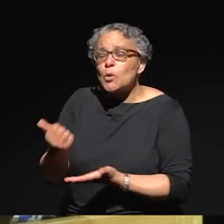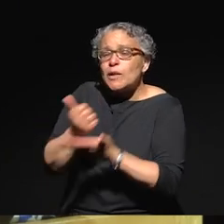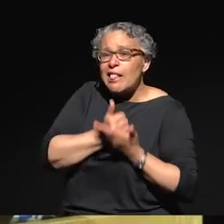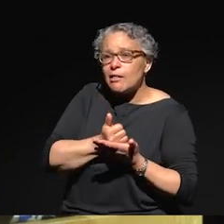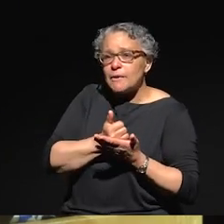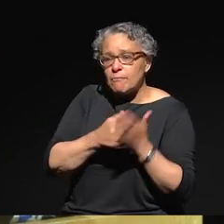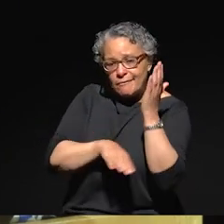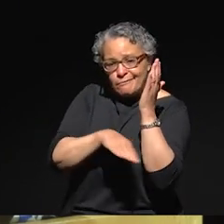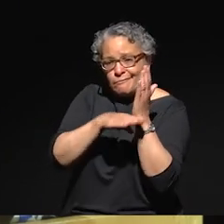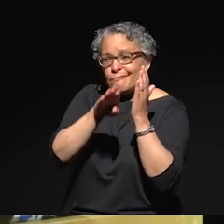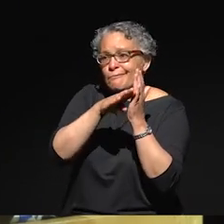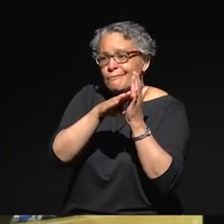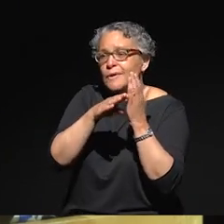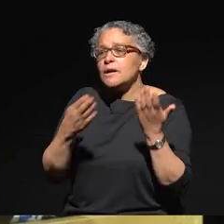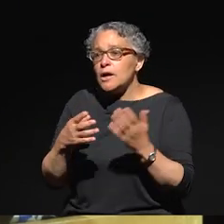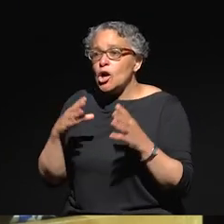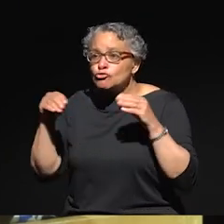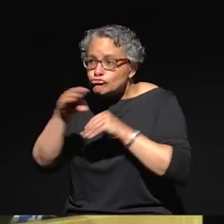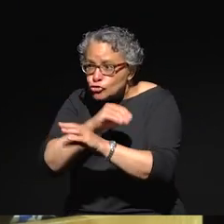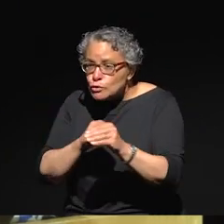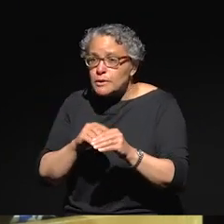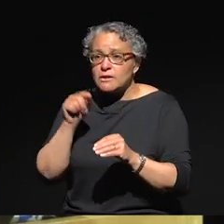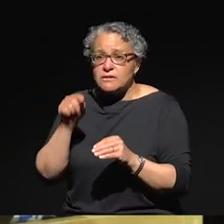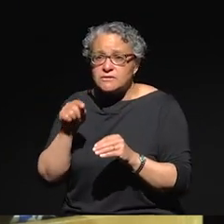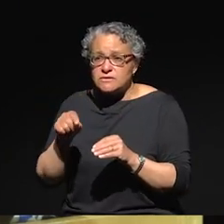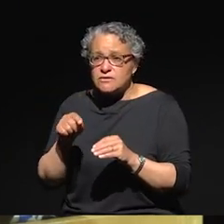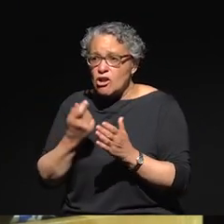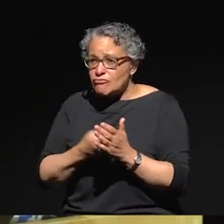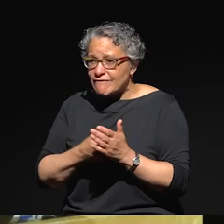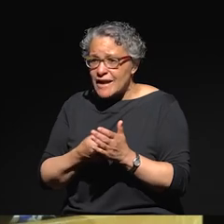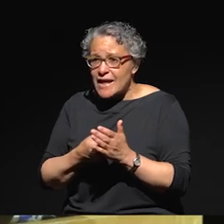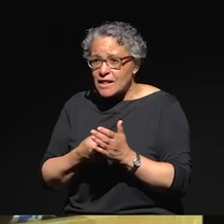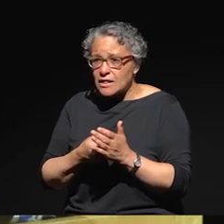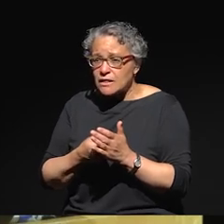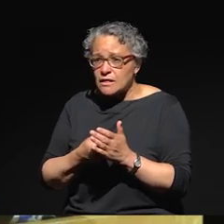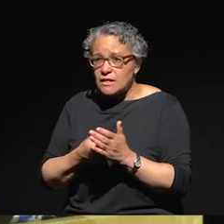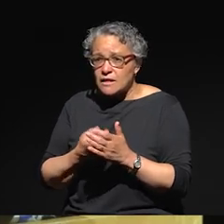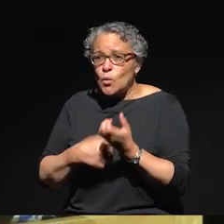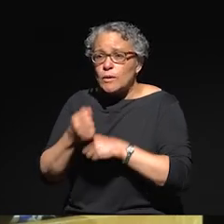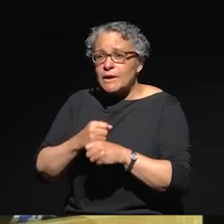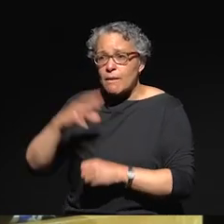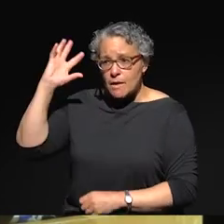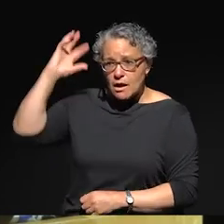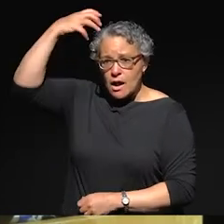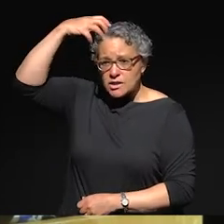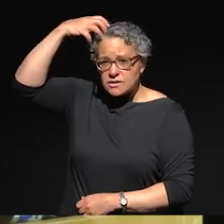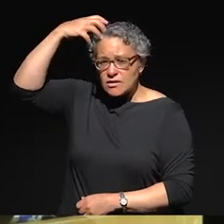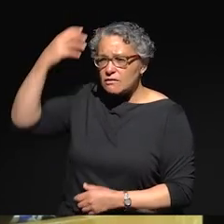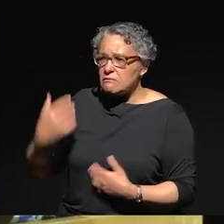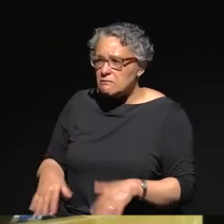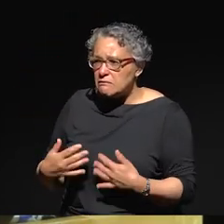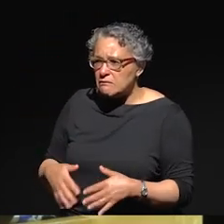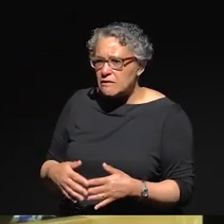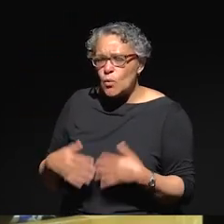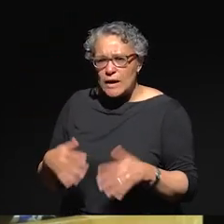socially. And there were rumors at this point that he was being prepared to become a cardinal, which would have been completely unprecedented for